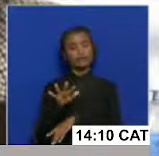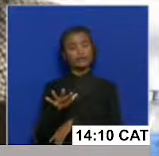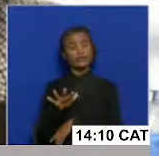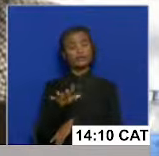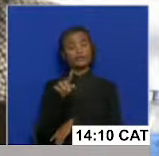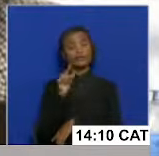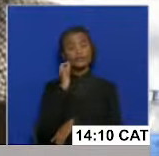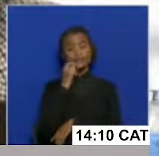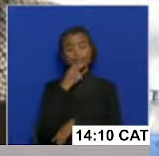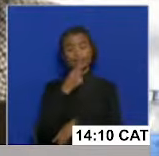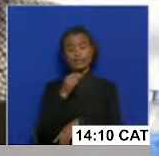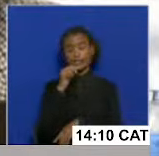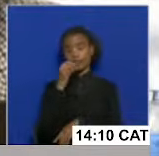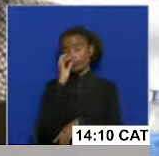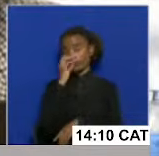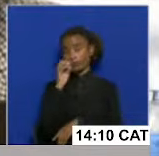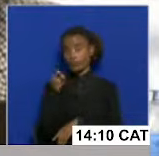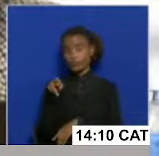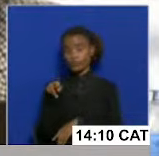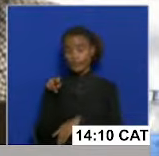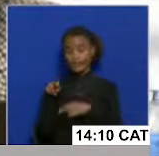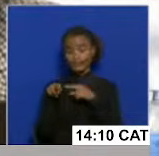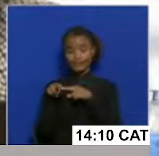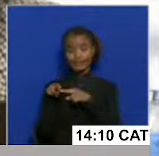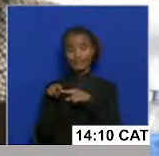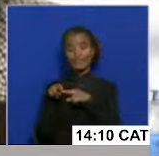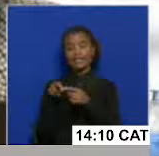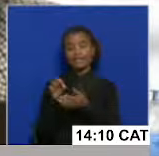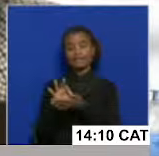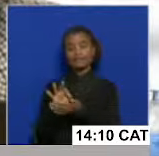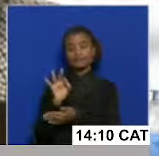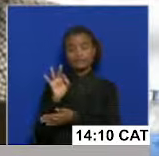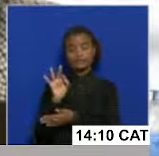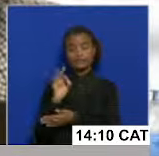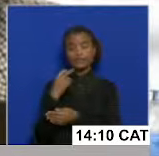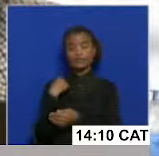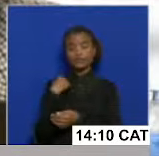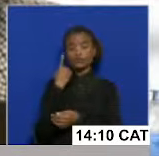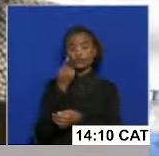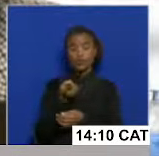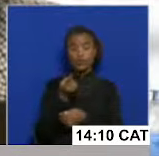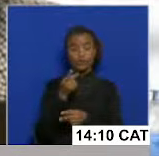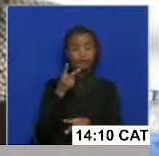tomorrow. That is a reference to SAP 13, is it not?